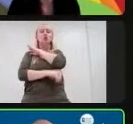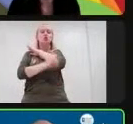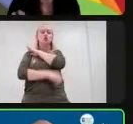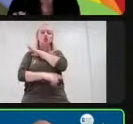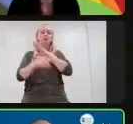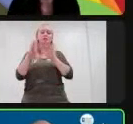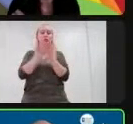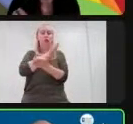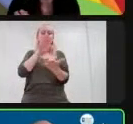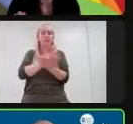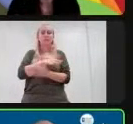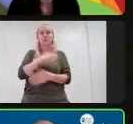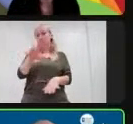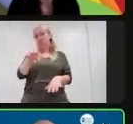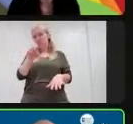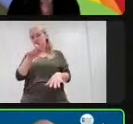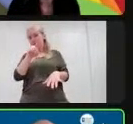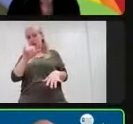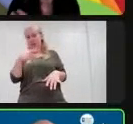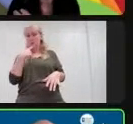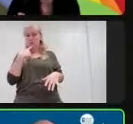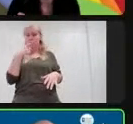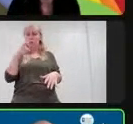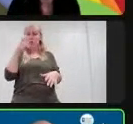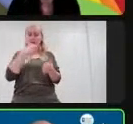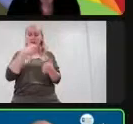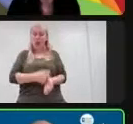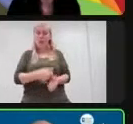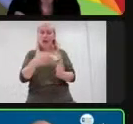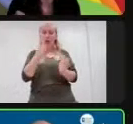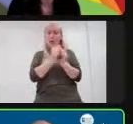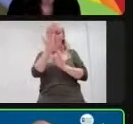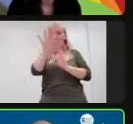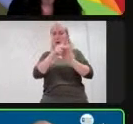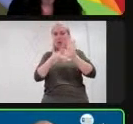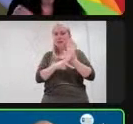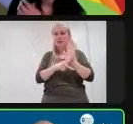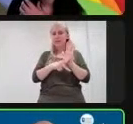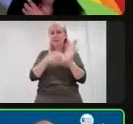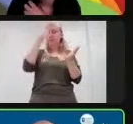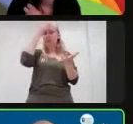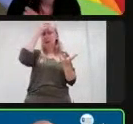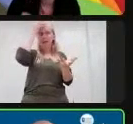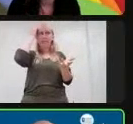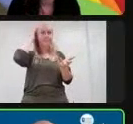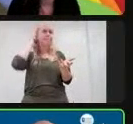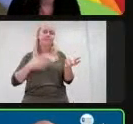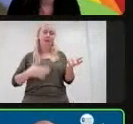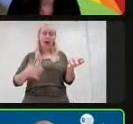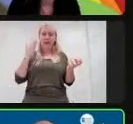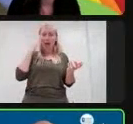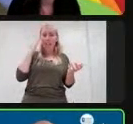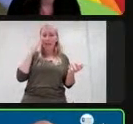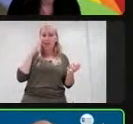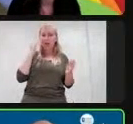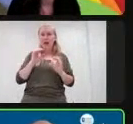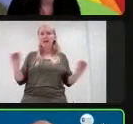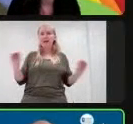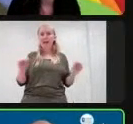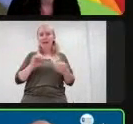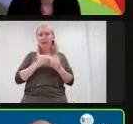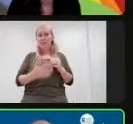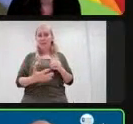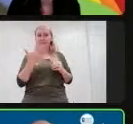Satya, like you said, that you need to be compliant with your policies. And to my knowledge, nothing in line item